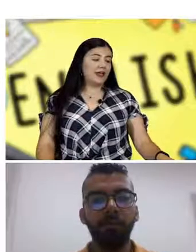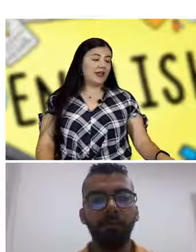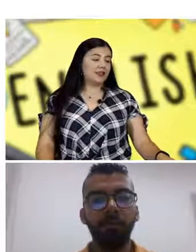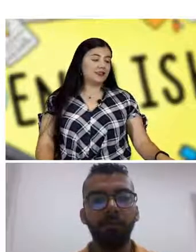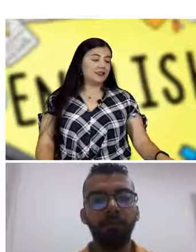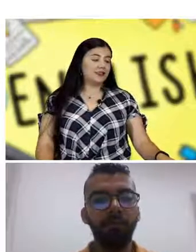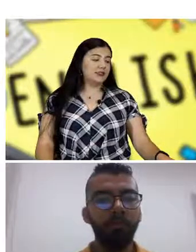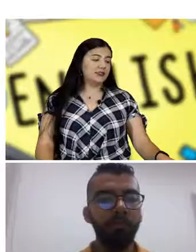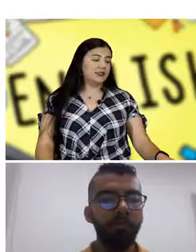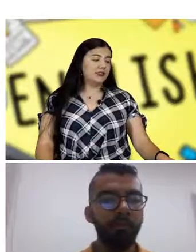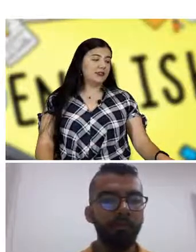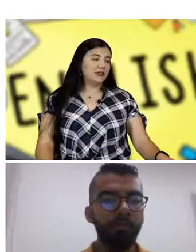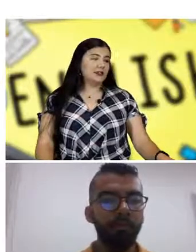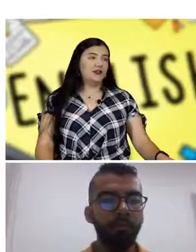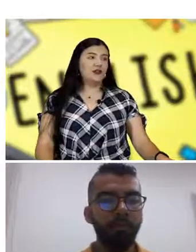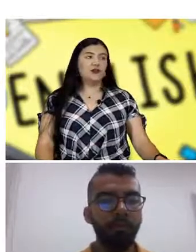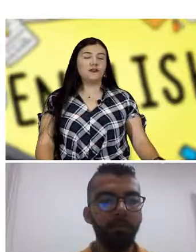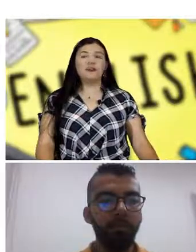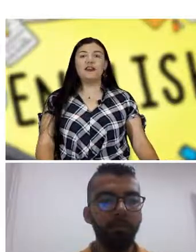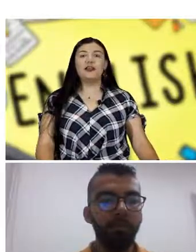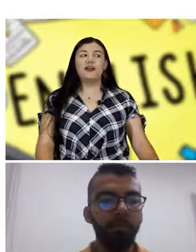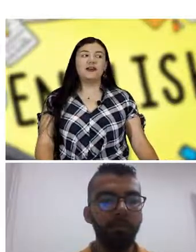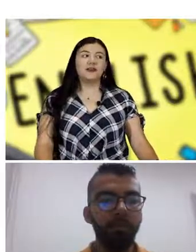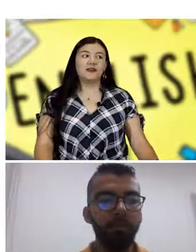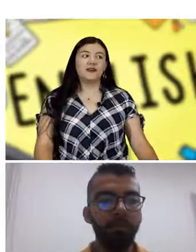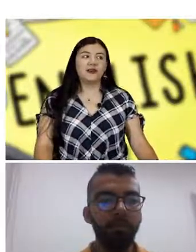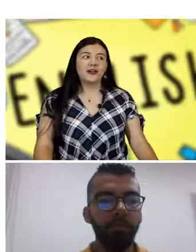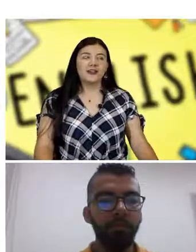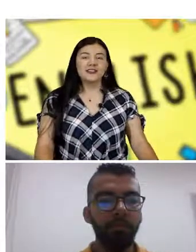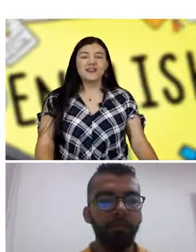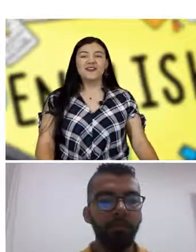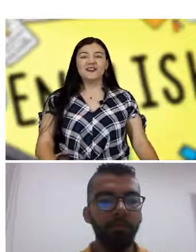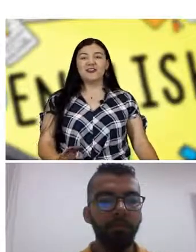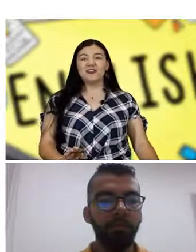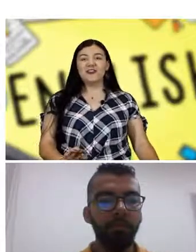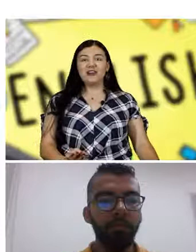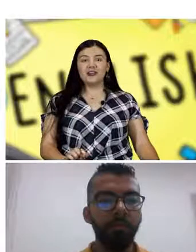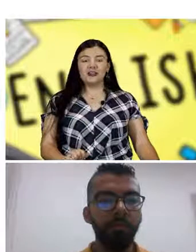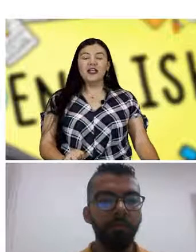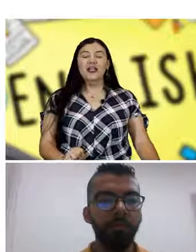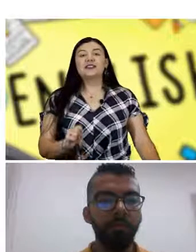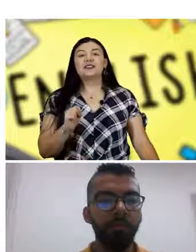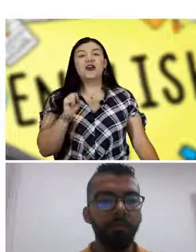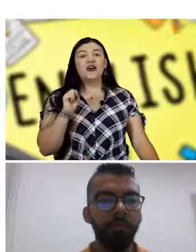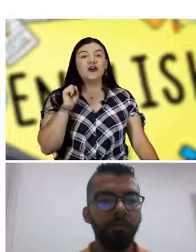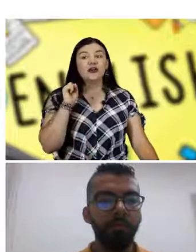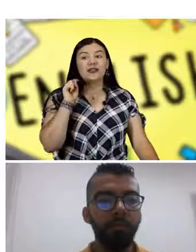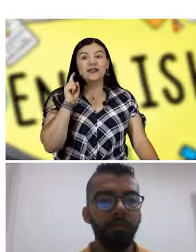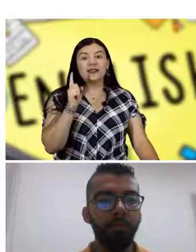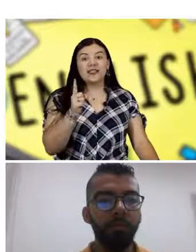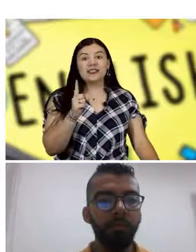one is your finger, right? Your finger.